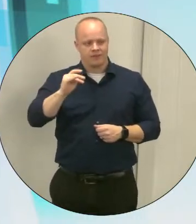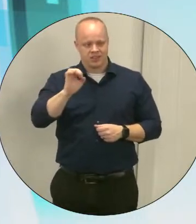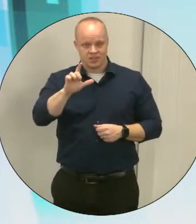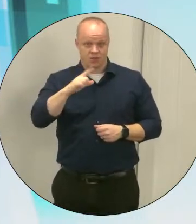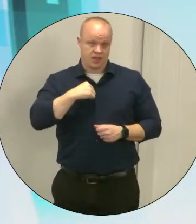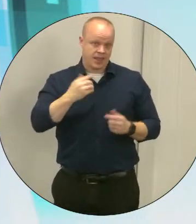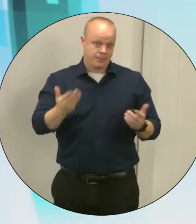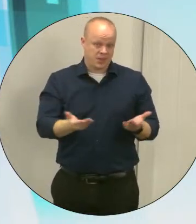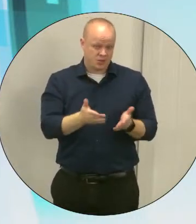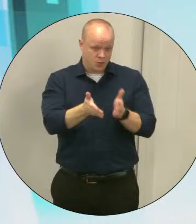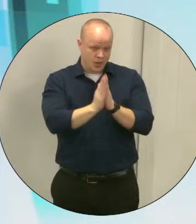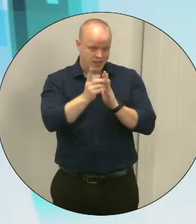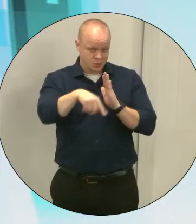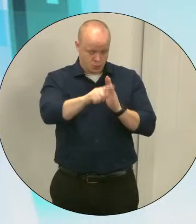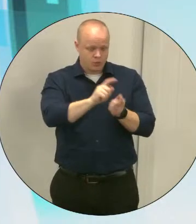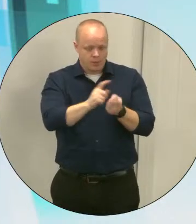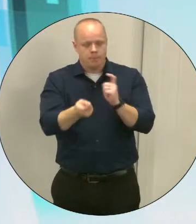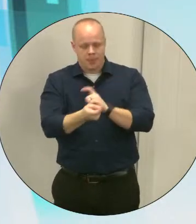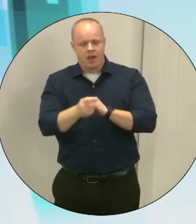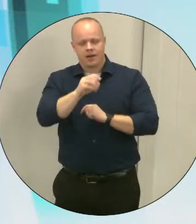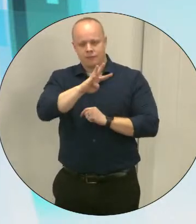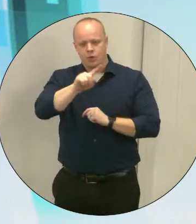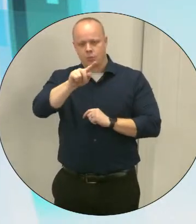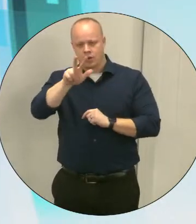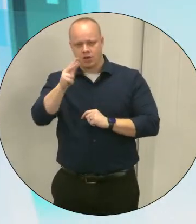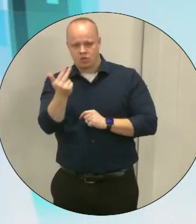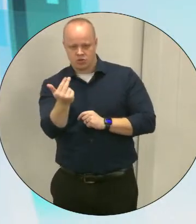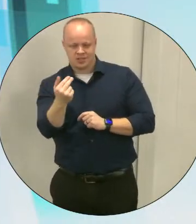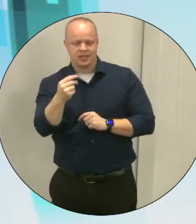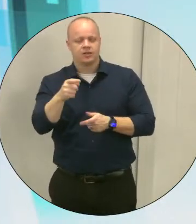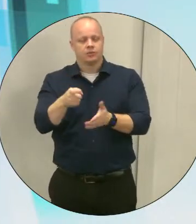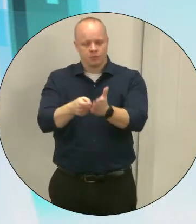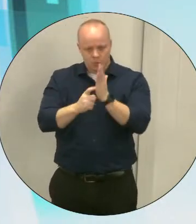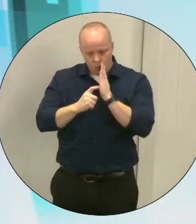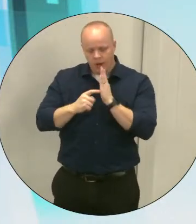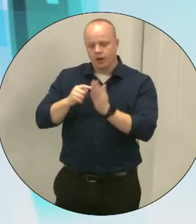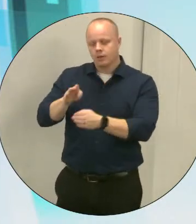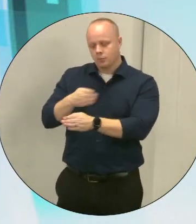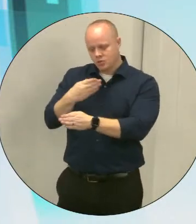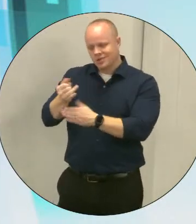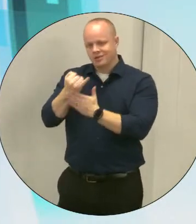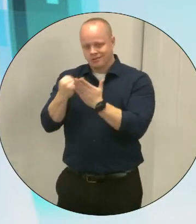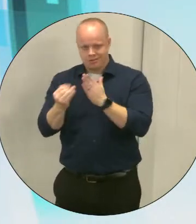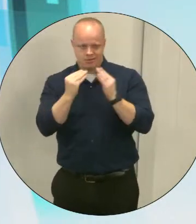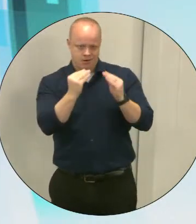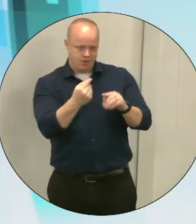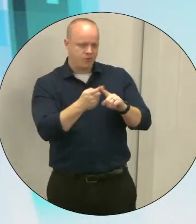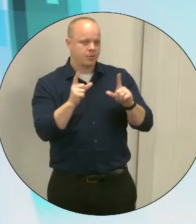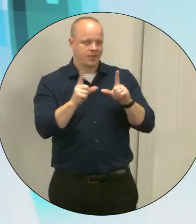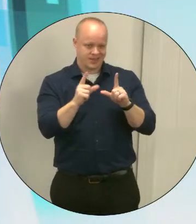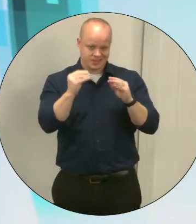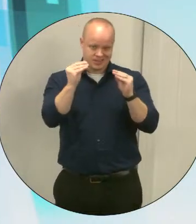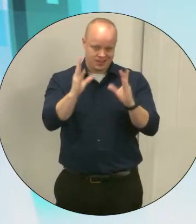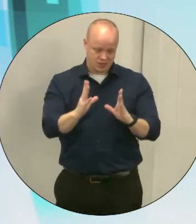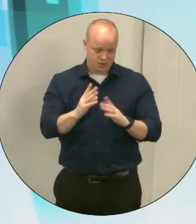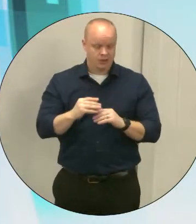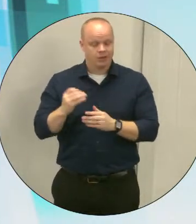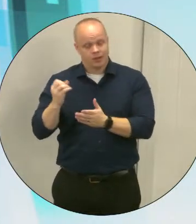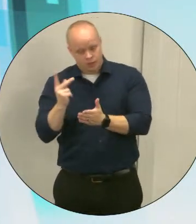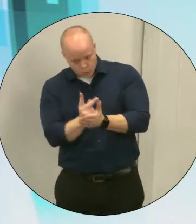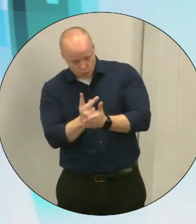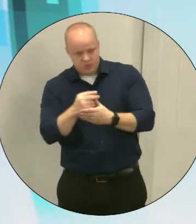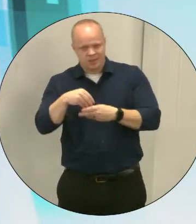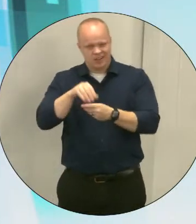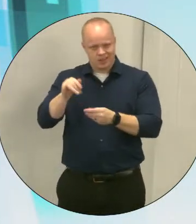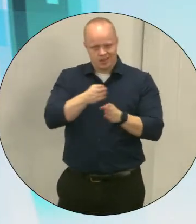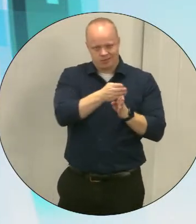here to ask you to amend Regulation 4113 to require that music and art be taught by licensed educators, endorsed in their